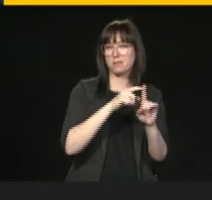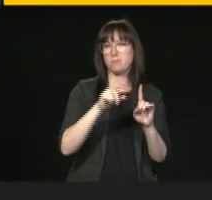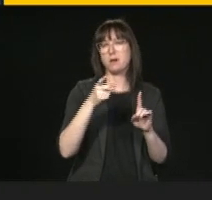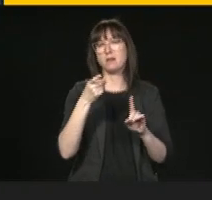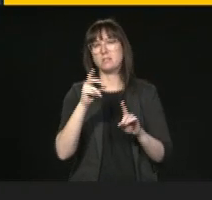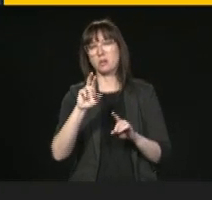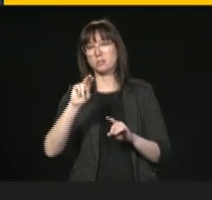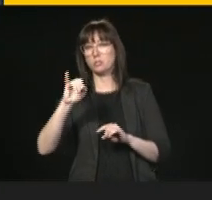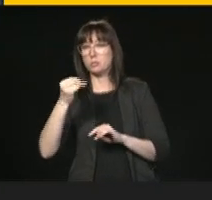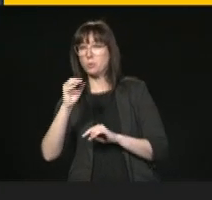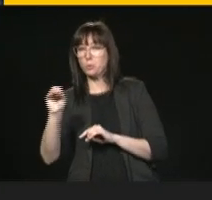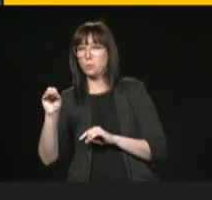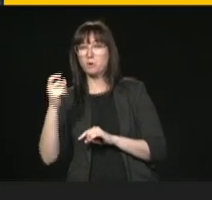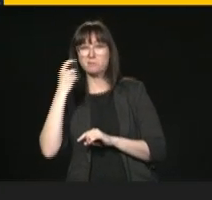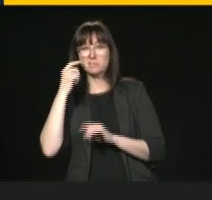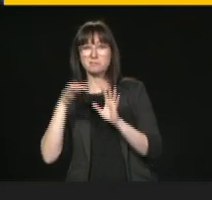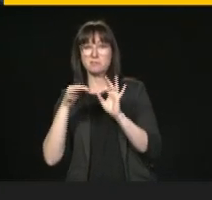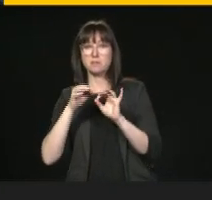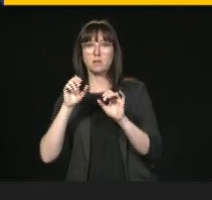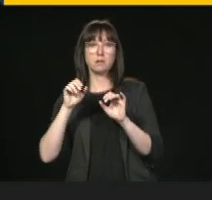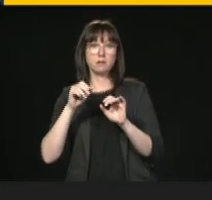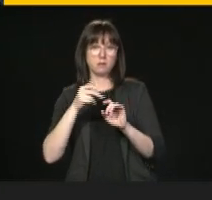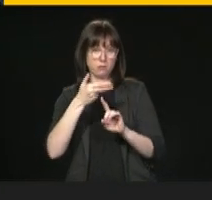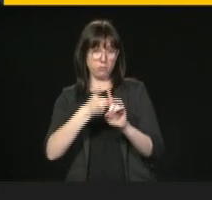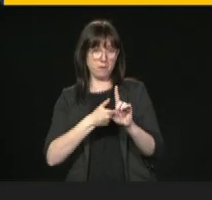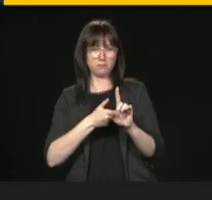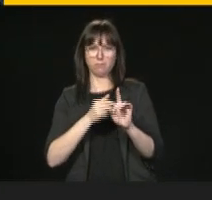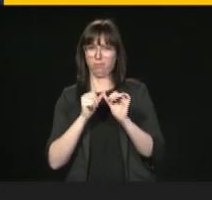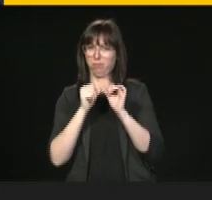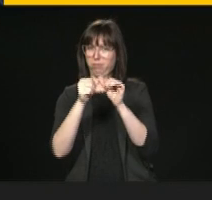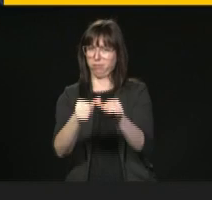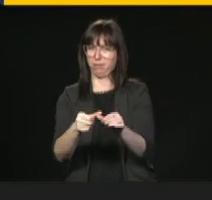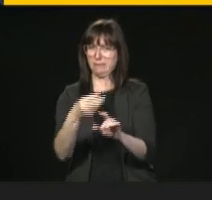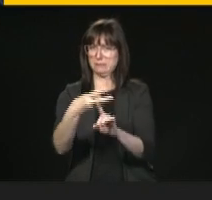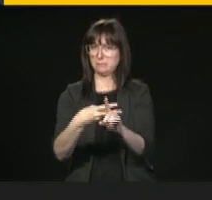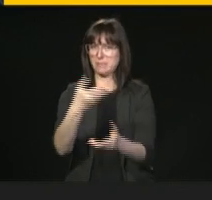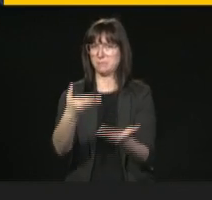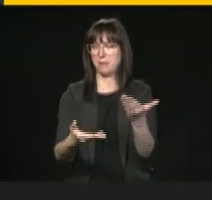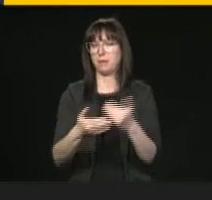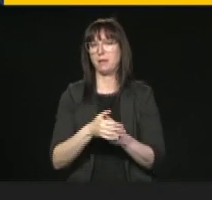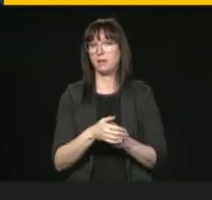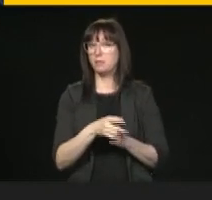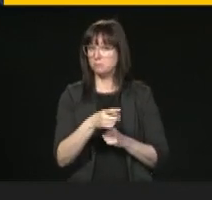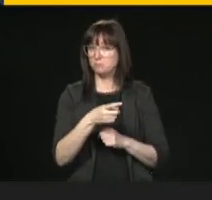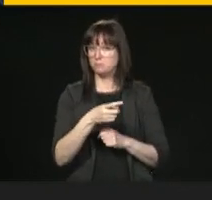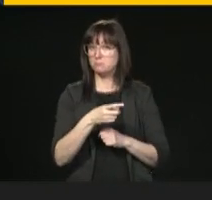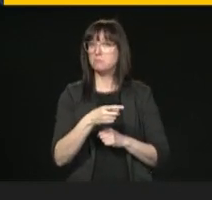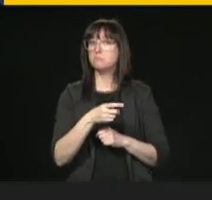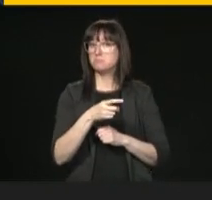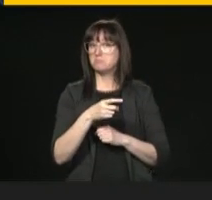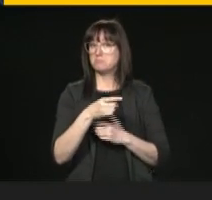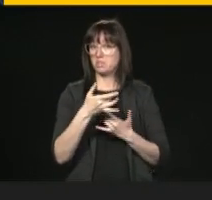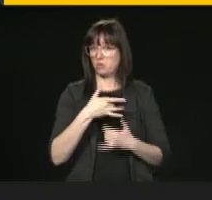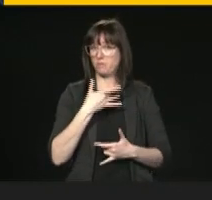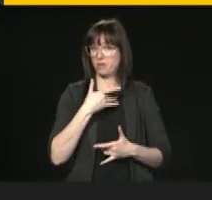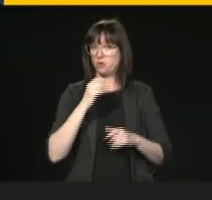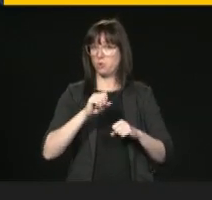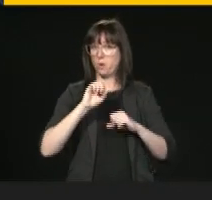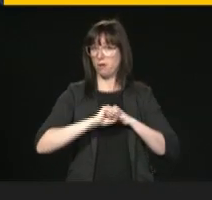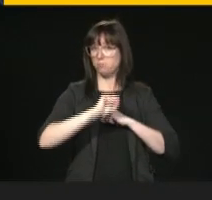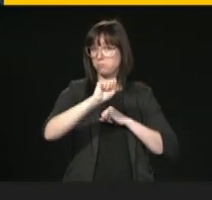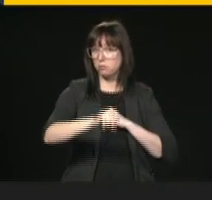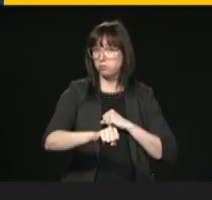looking at. So are you willing to extend this program at the current rate of 75% for as long as this crisis